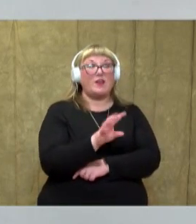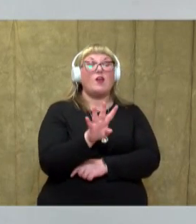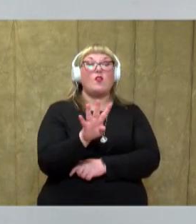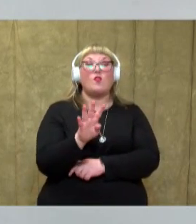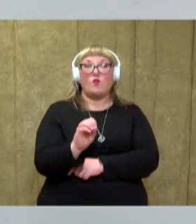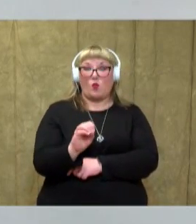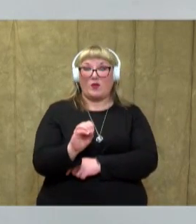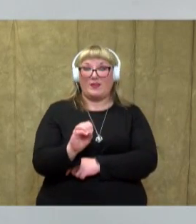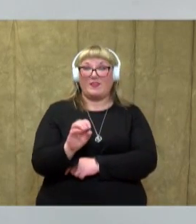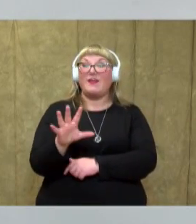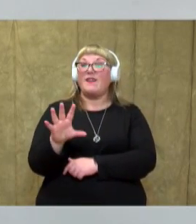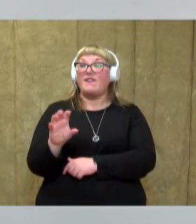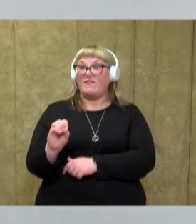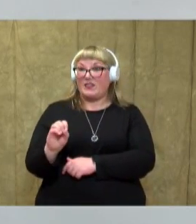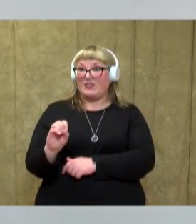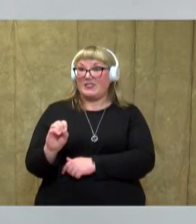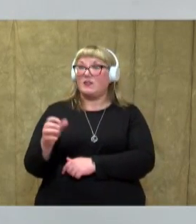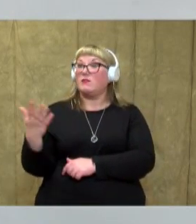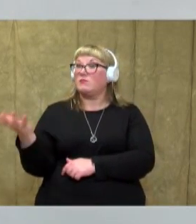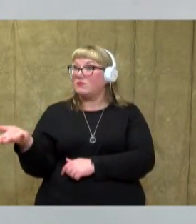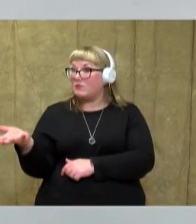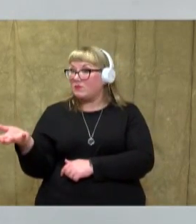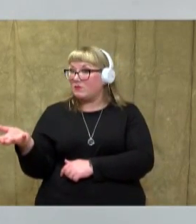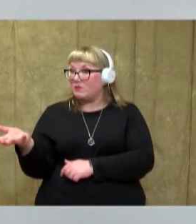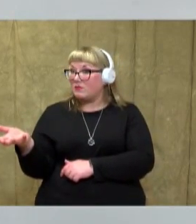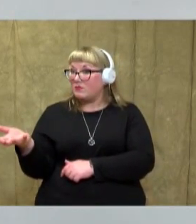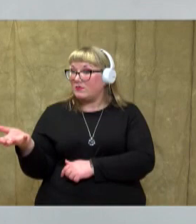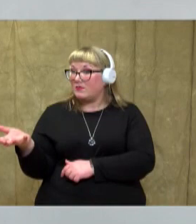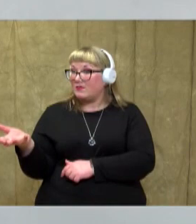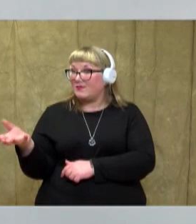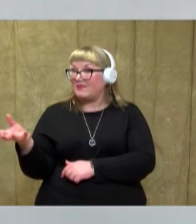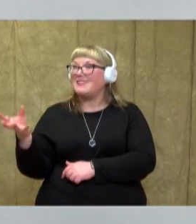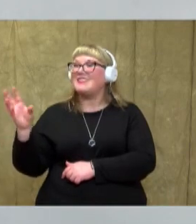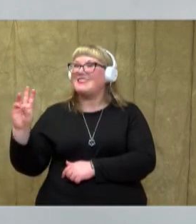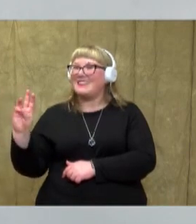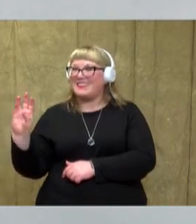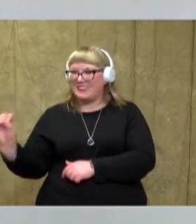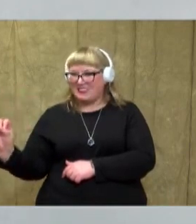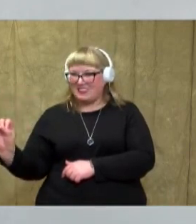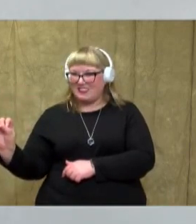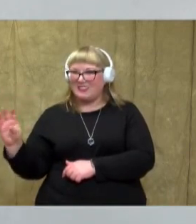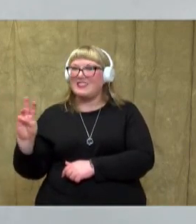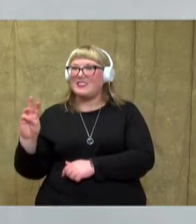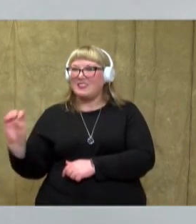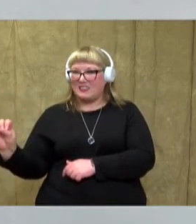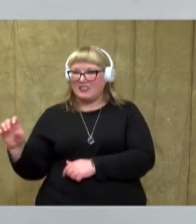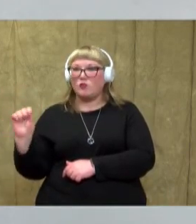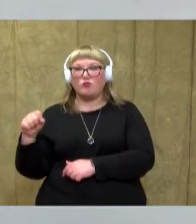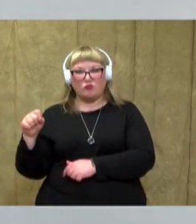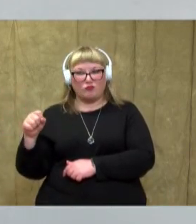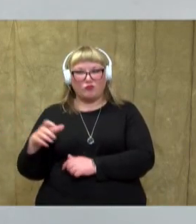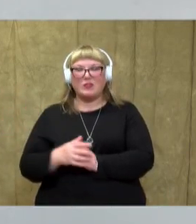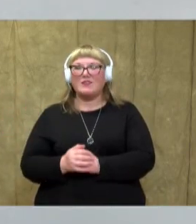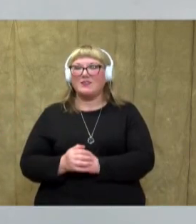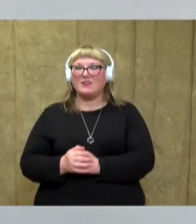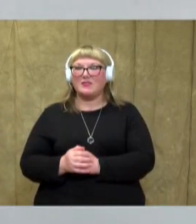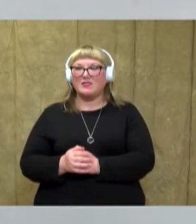30, 40, 50. And our last number is 60. Great job.